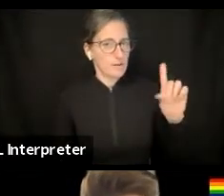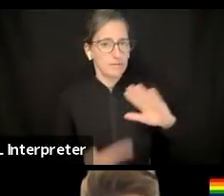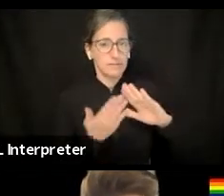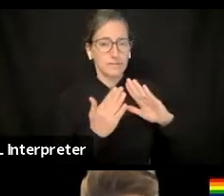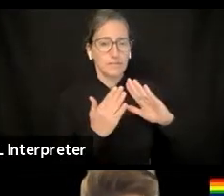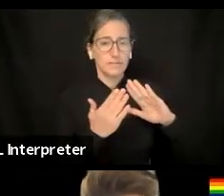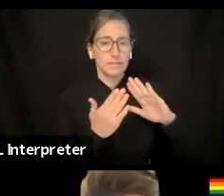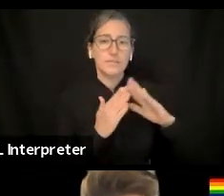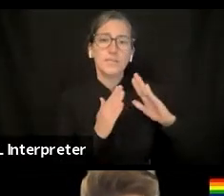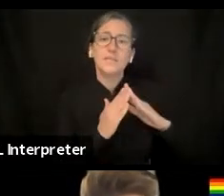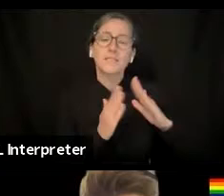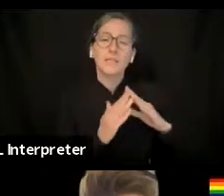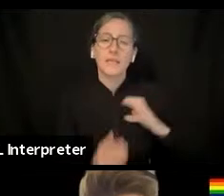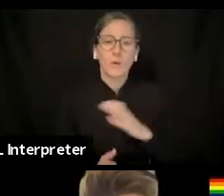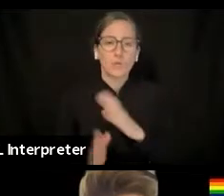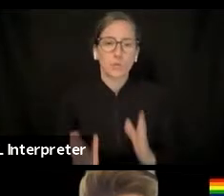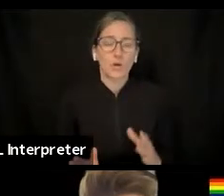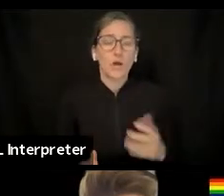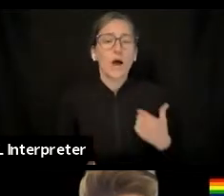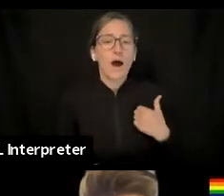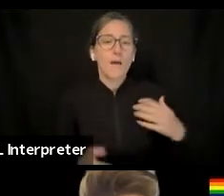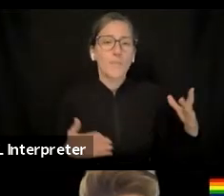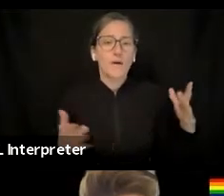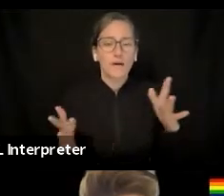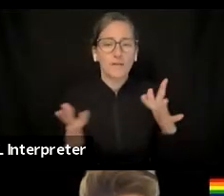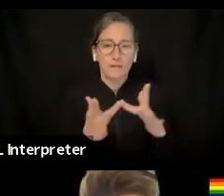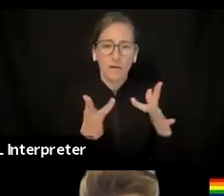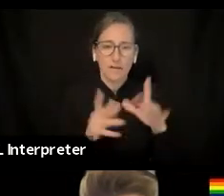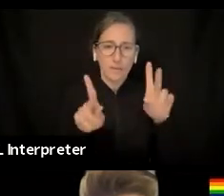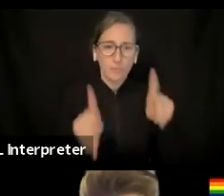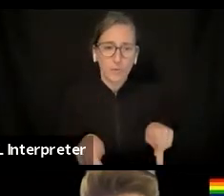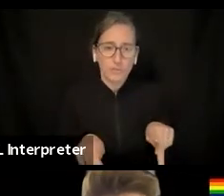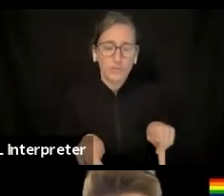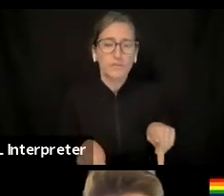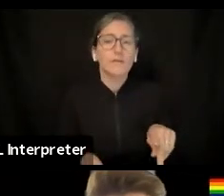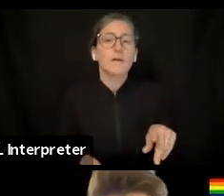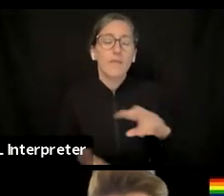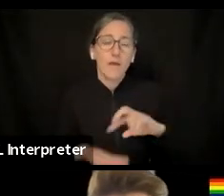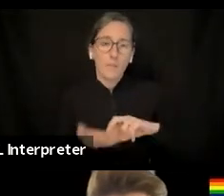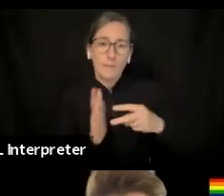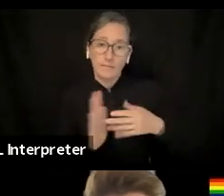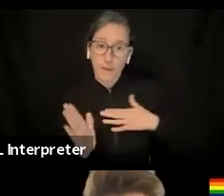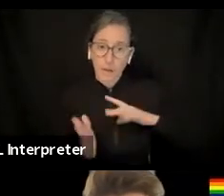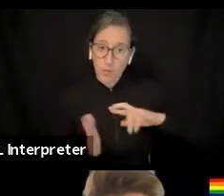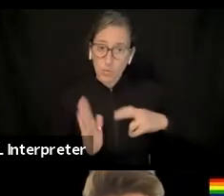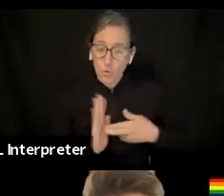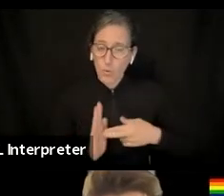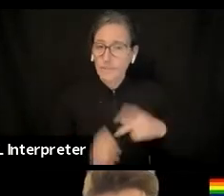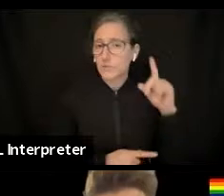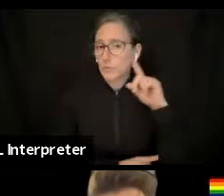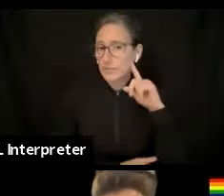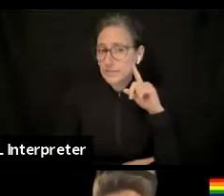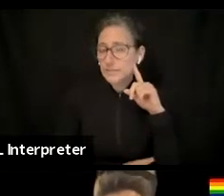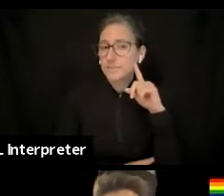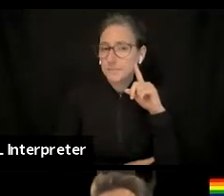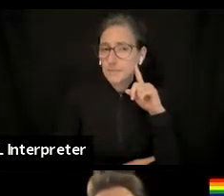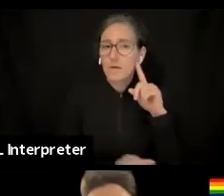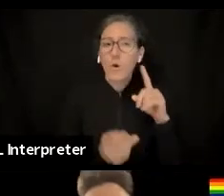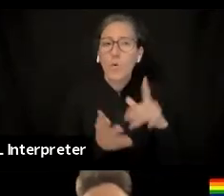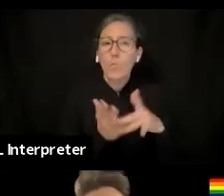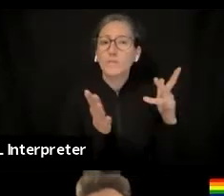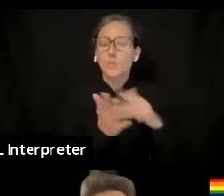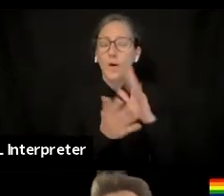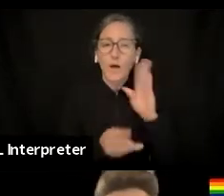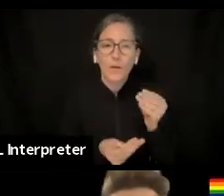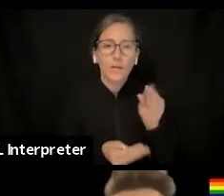committee. And that means a liaison, City Council liaison basically means my role is to listen and to occasionally offer information that might be of